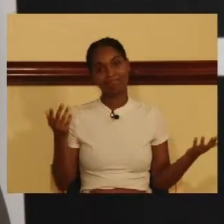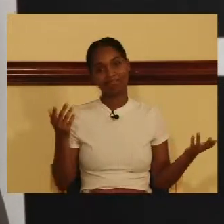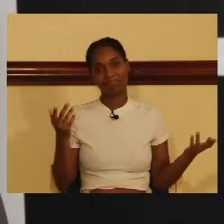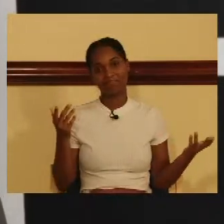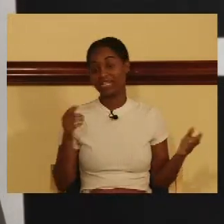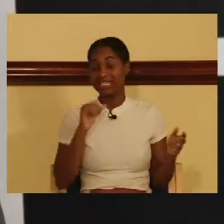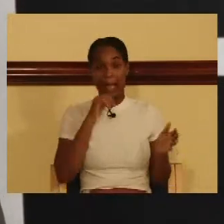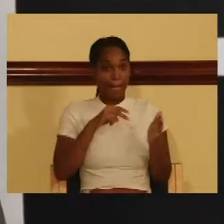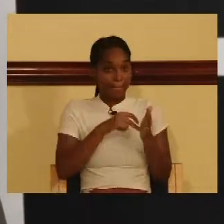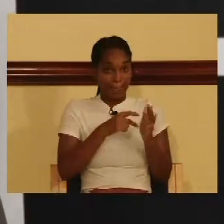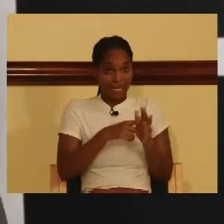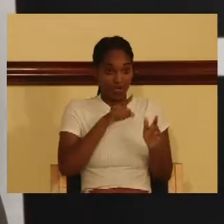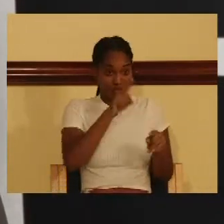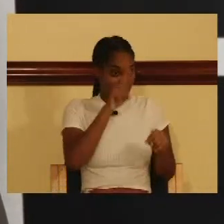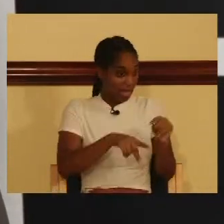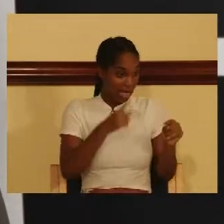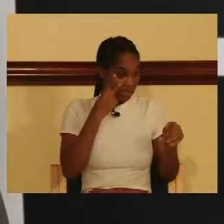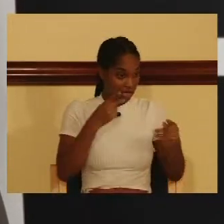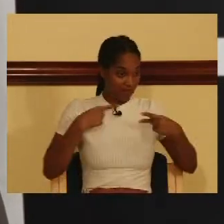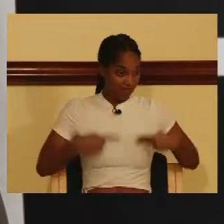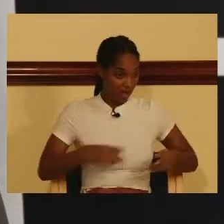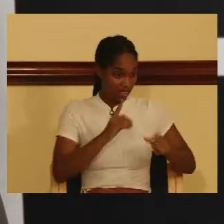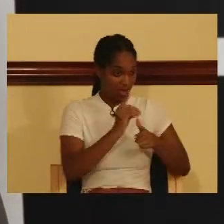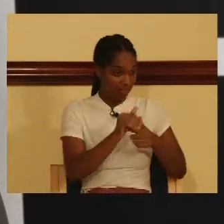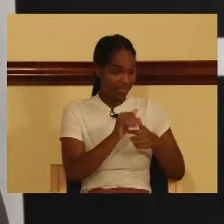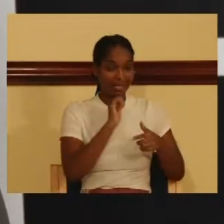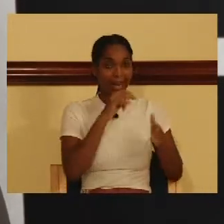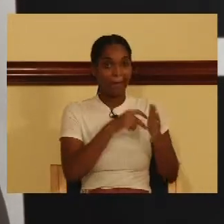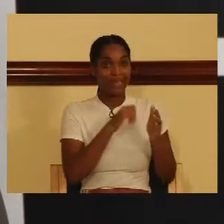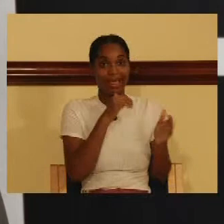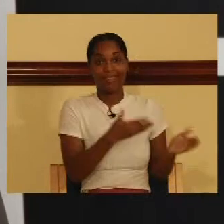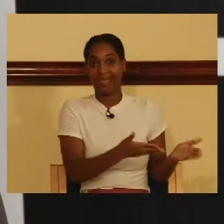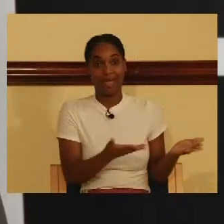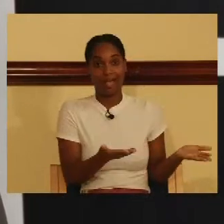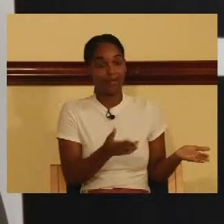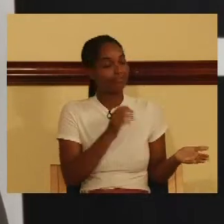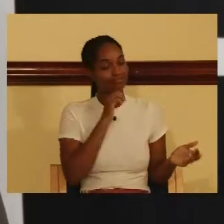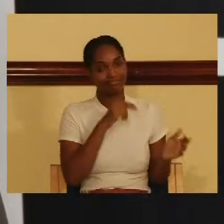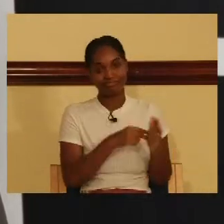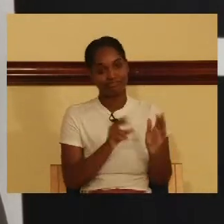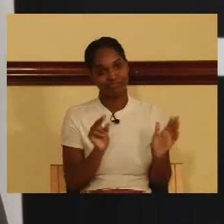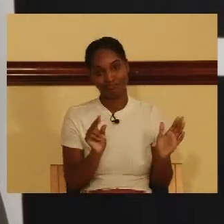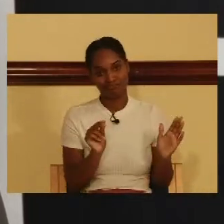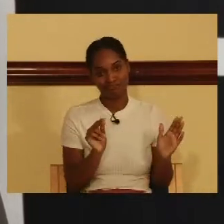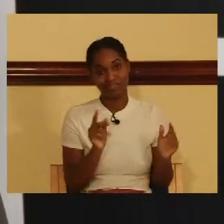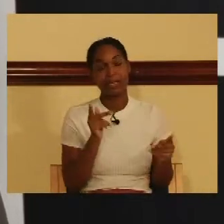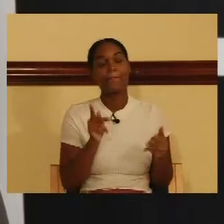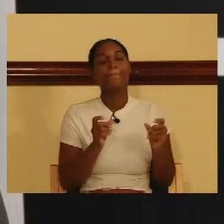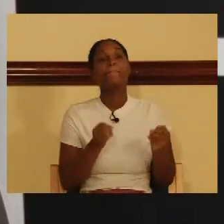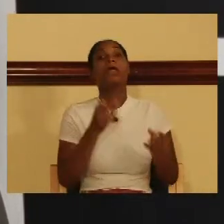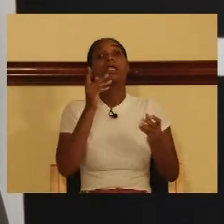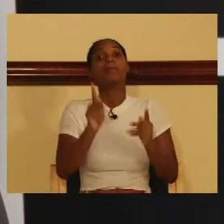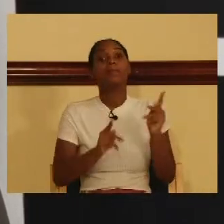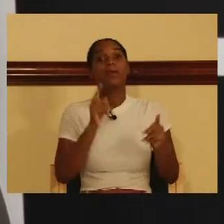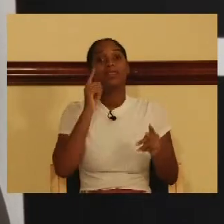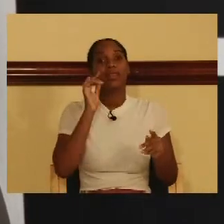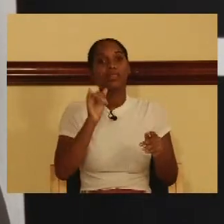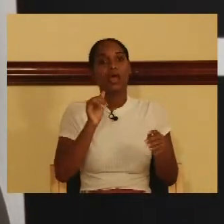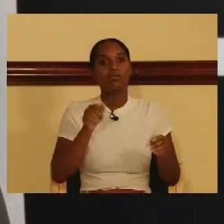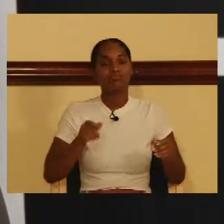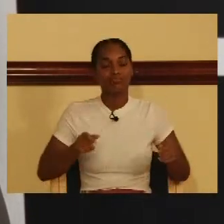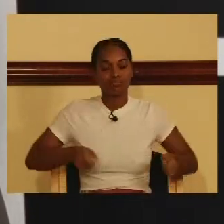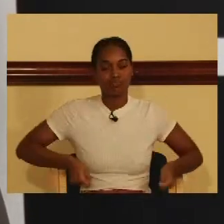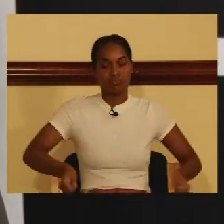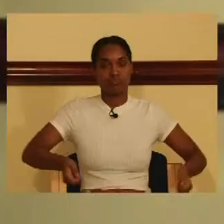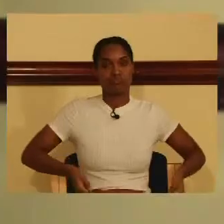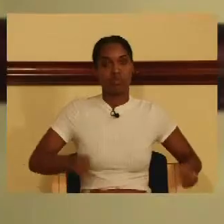doesn't mean that because you cannot see it, it doesn't exist. Many persons tend to think that a ramp